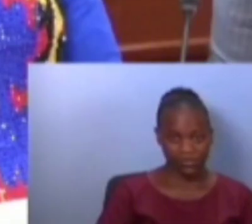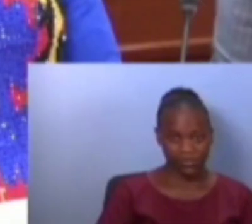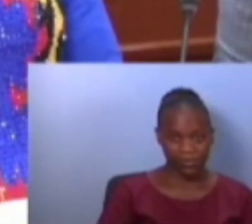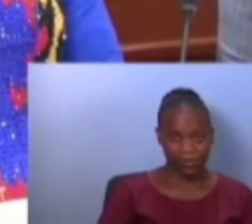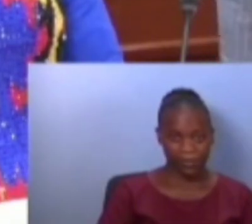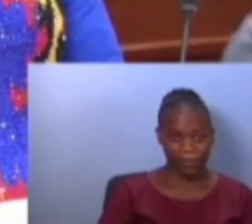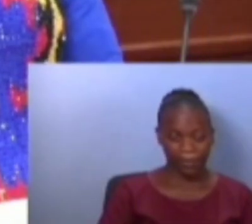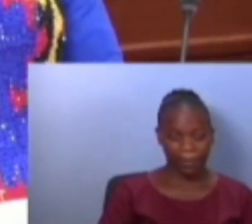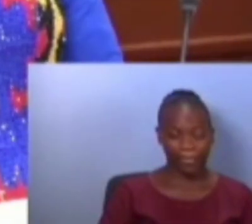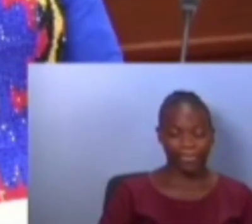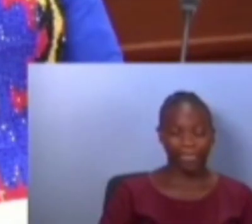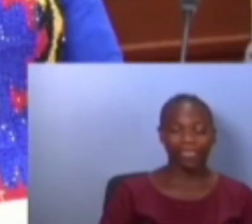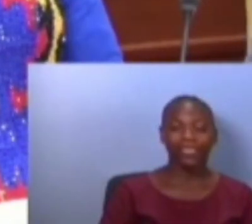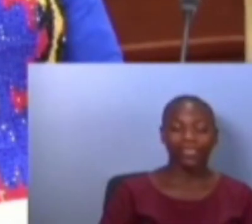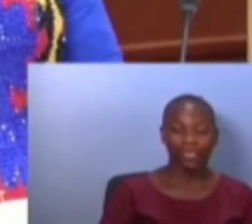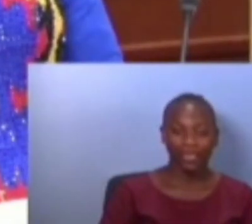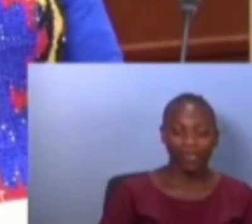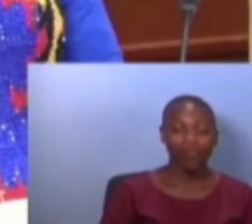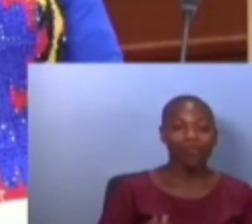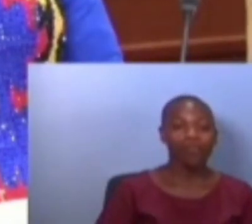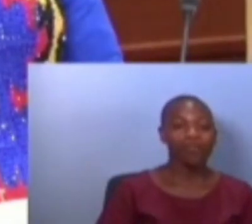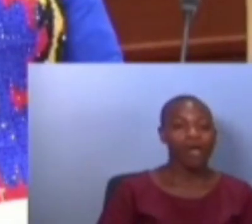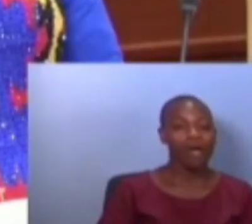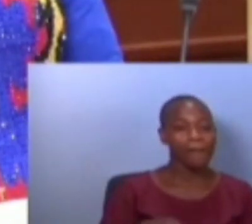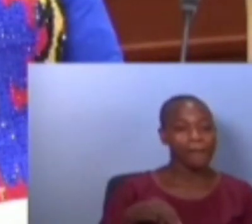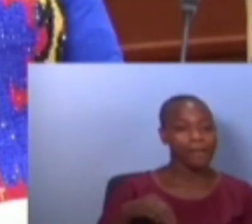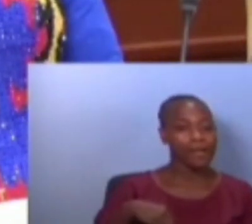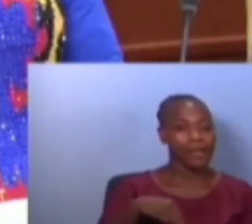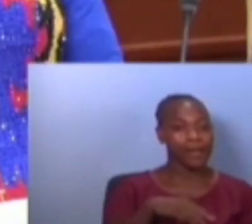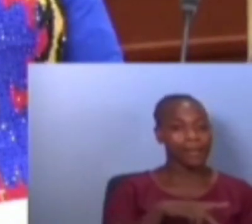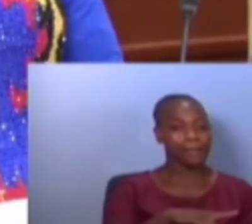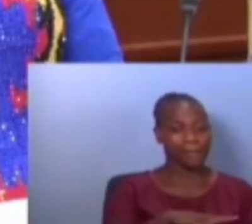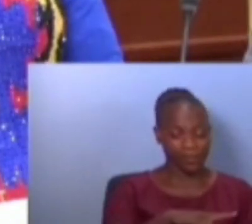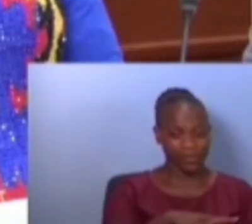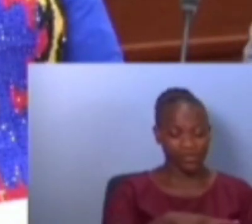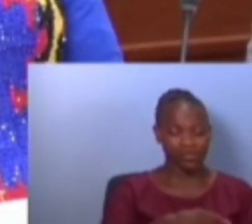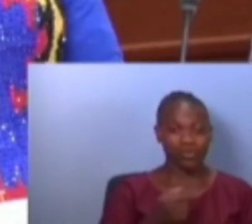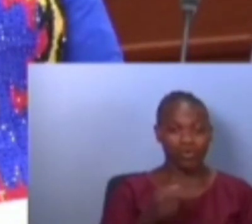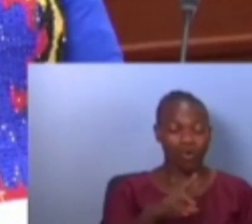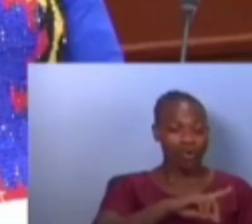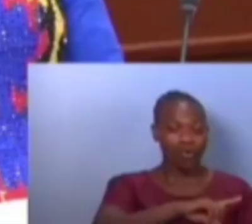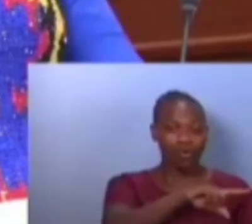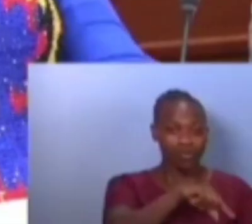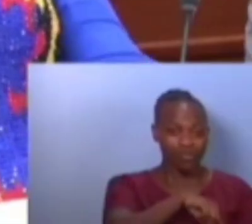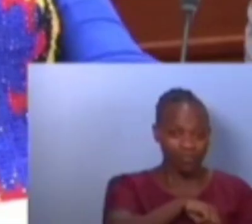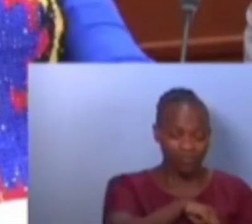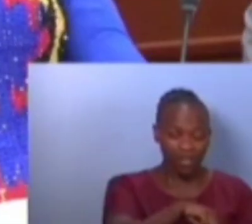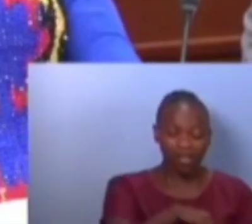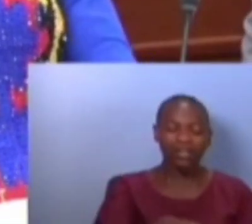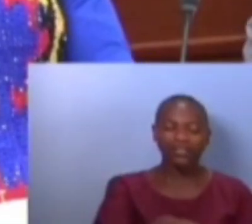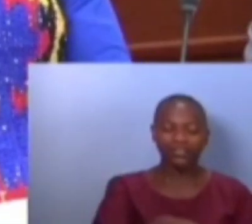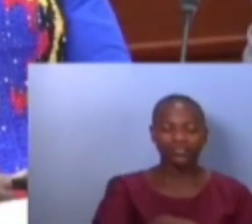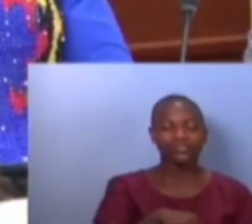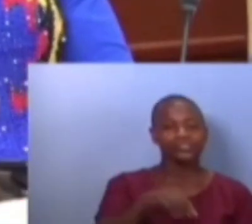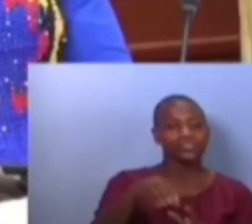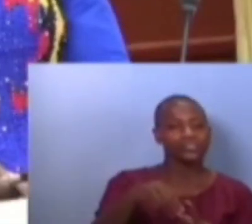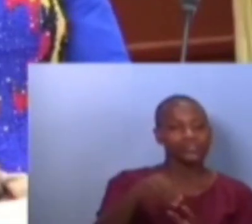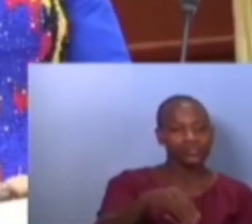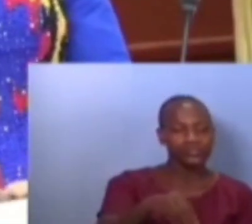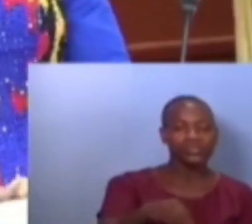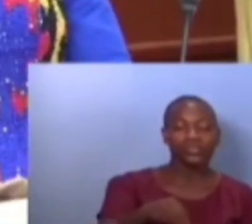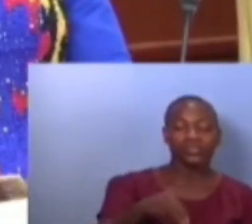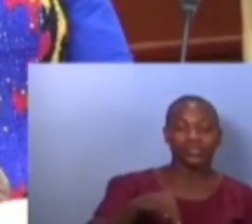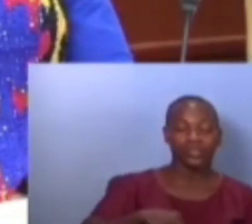persons who are members of Parliament or who are qualified to be elected as members of